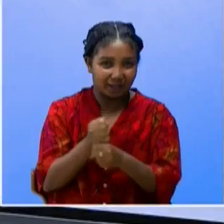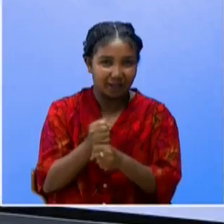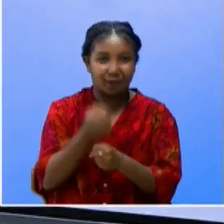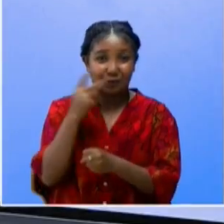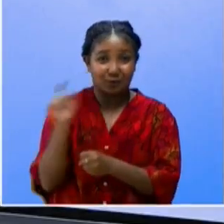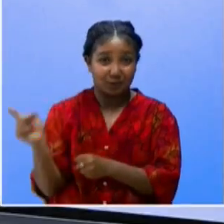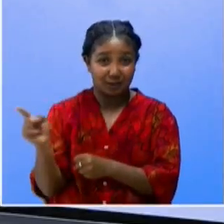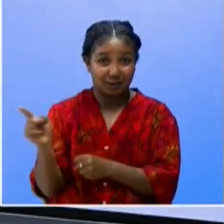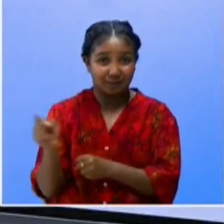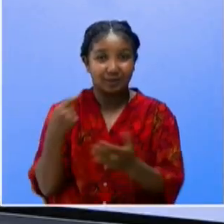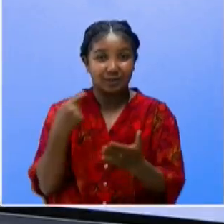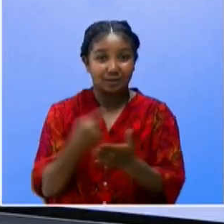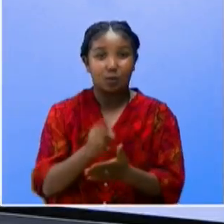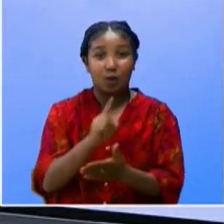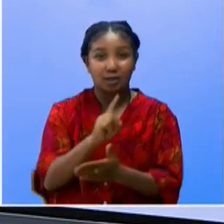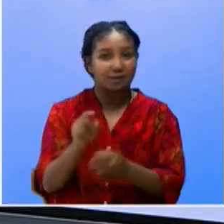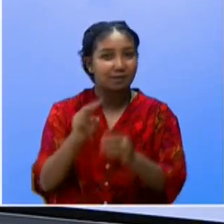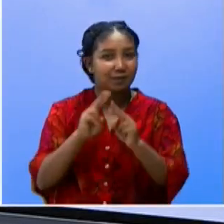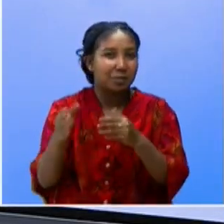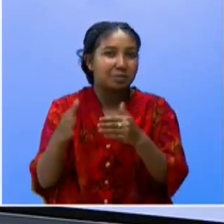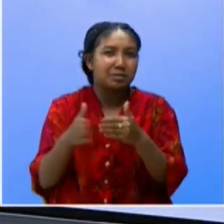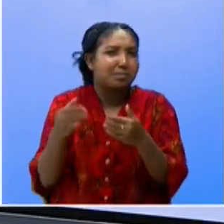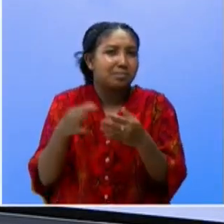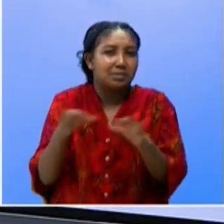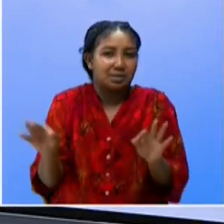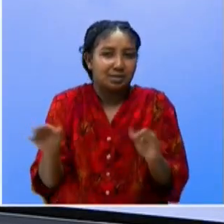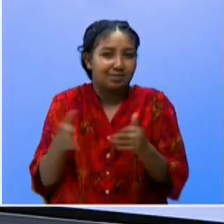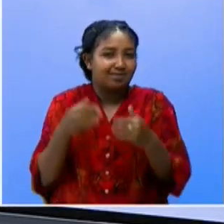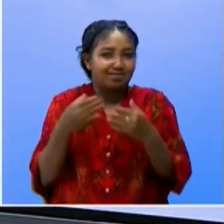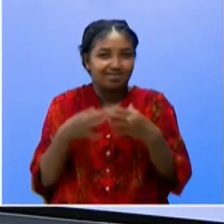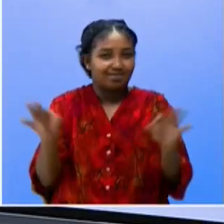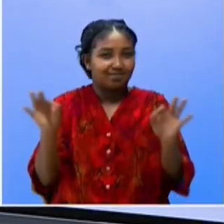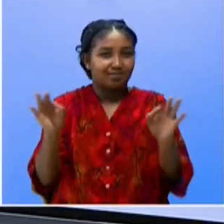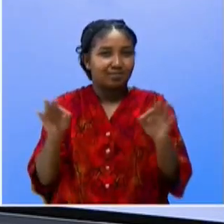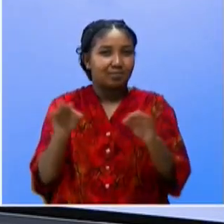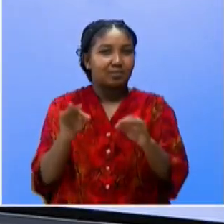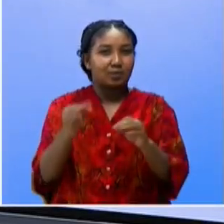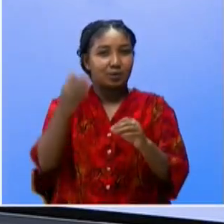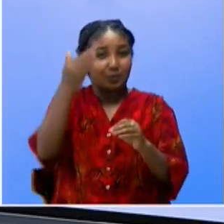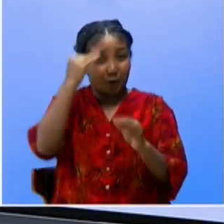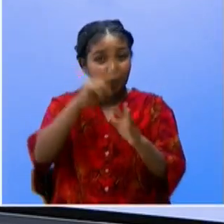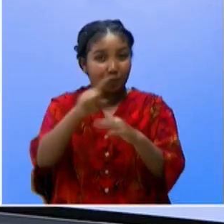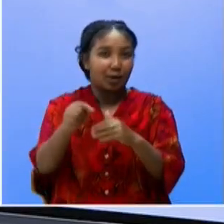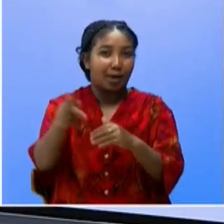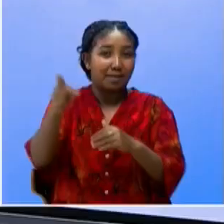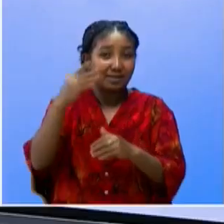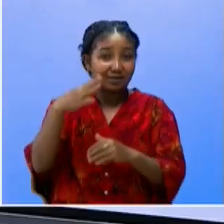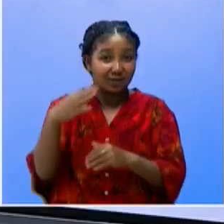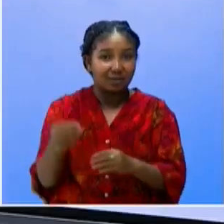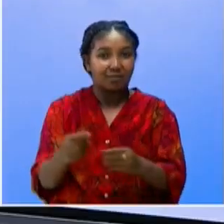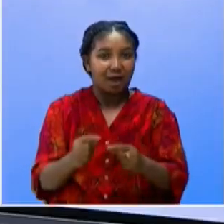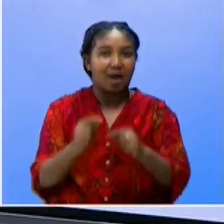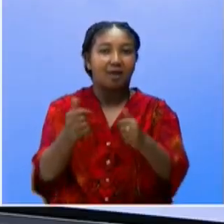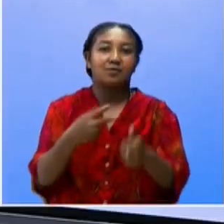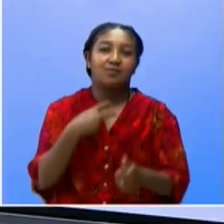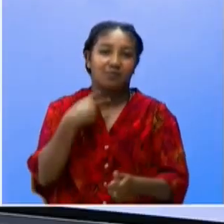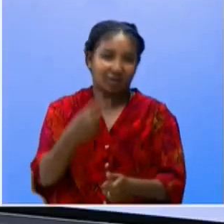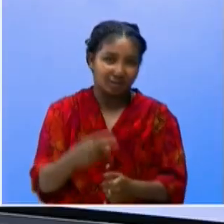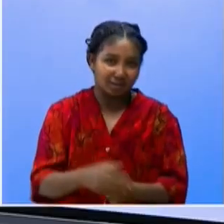Look, this one is very simple sentence to know about passive and active